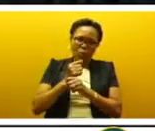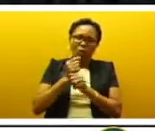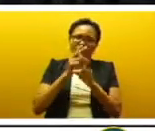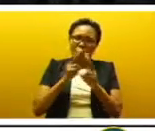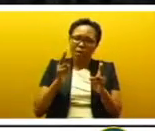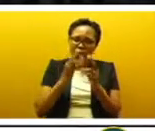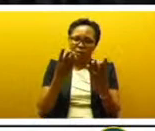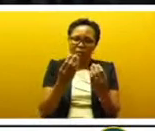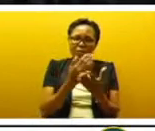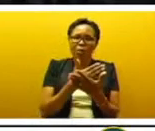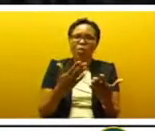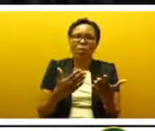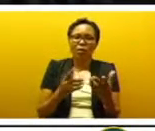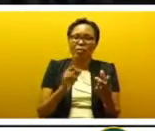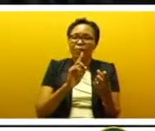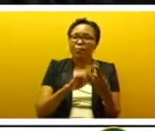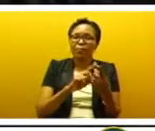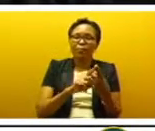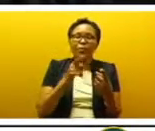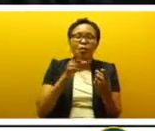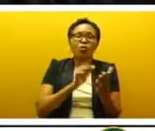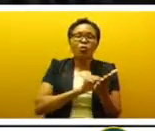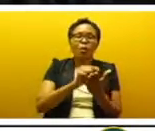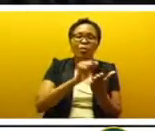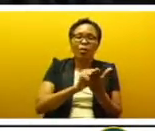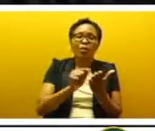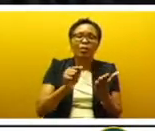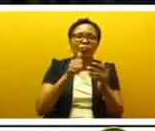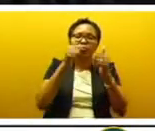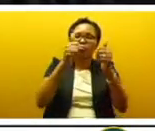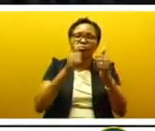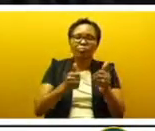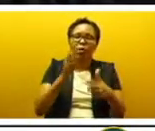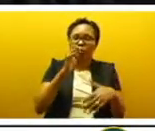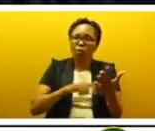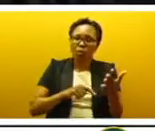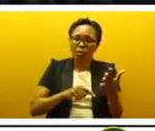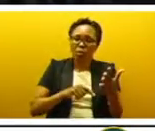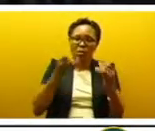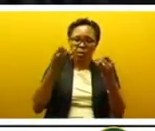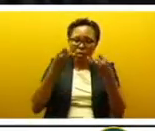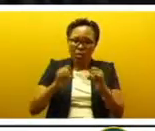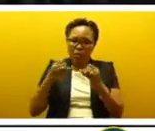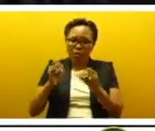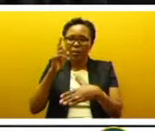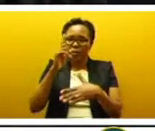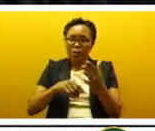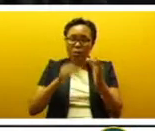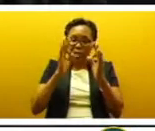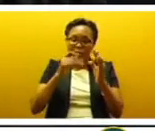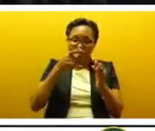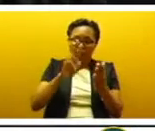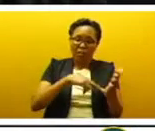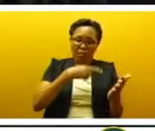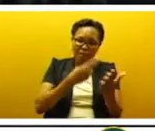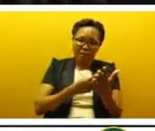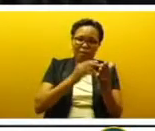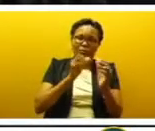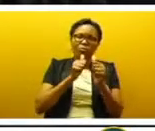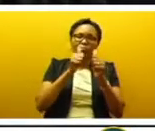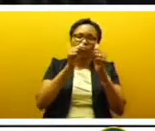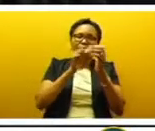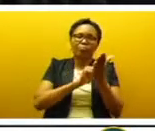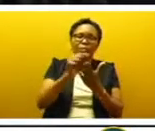Namely, what did you publish to implement it? If you didn't publish anything to implement it, you